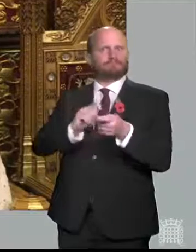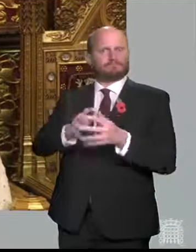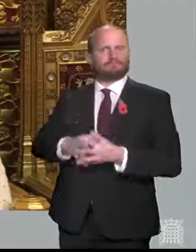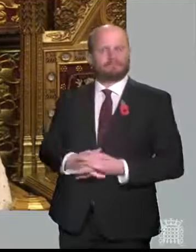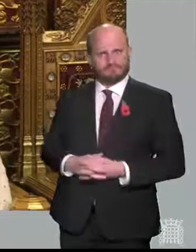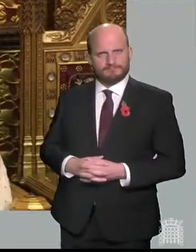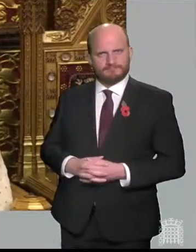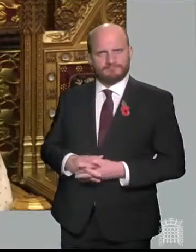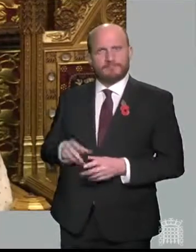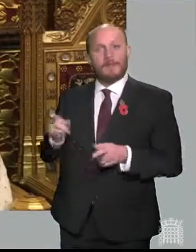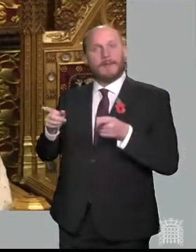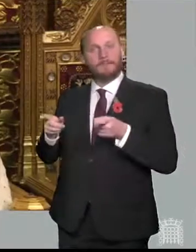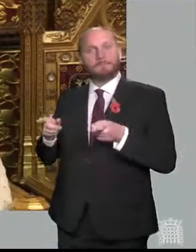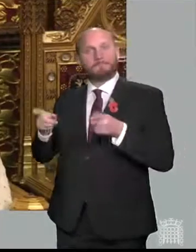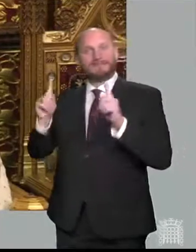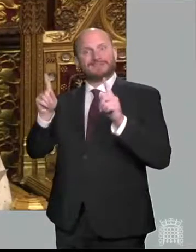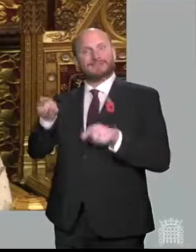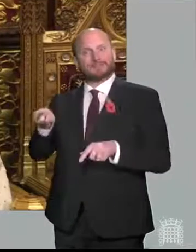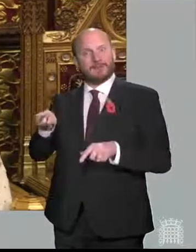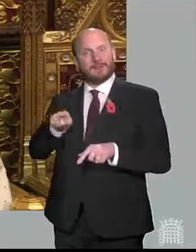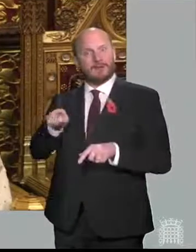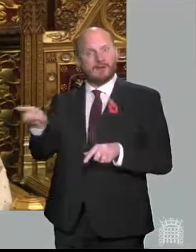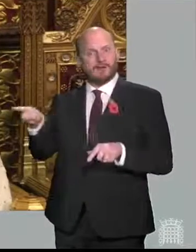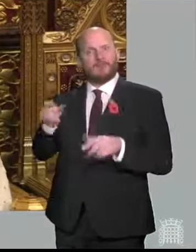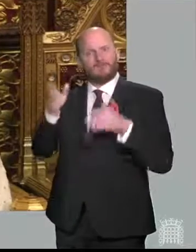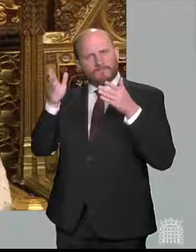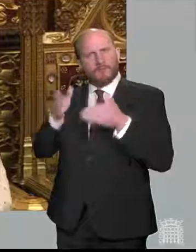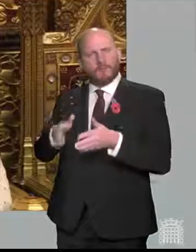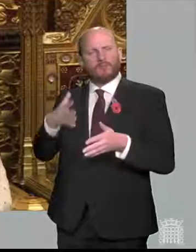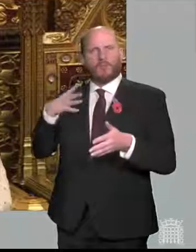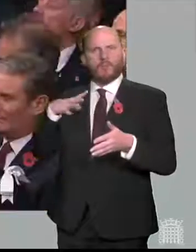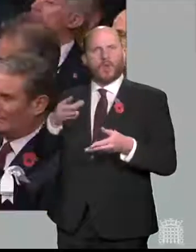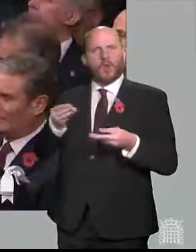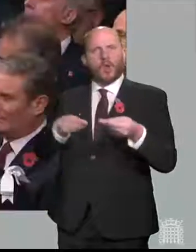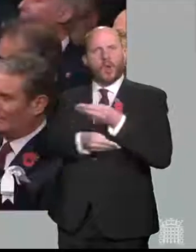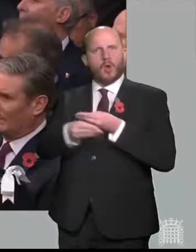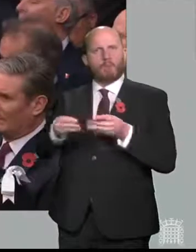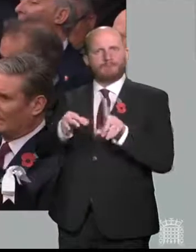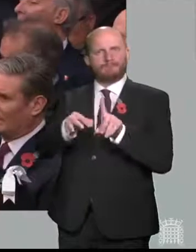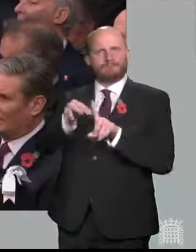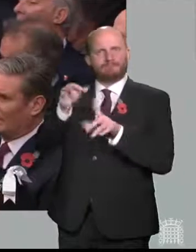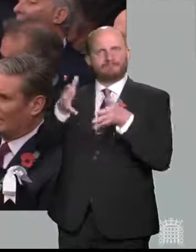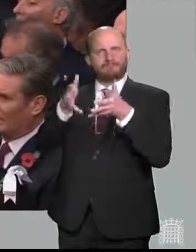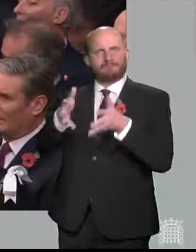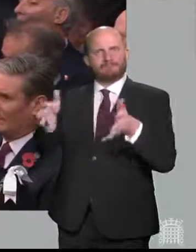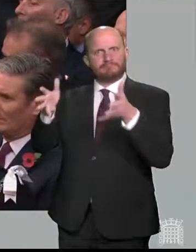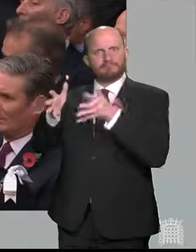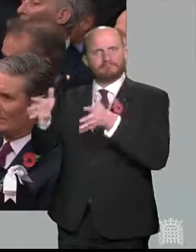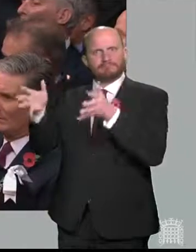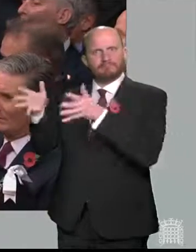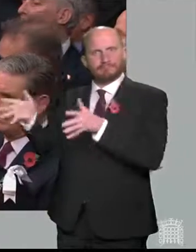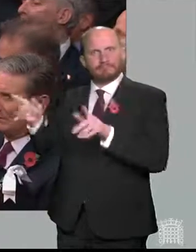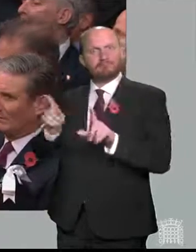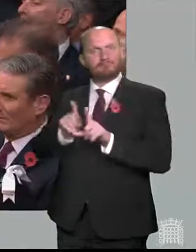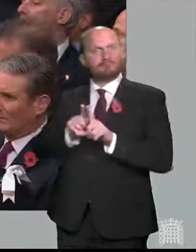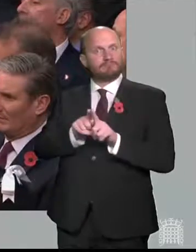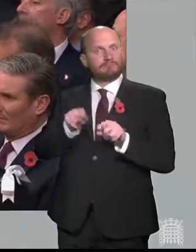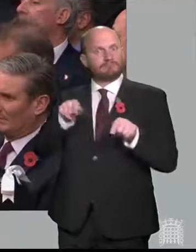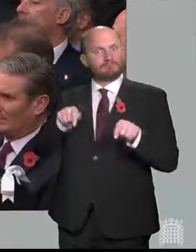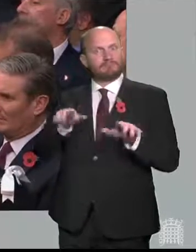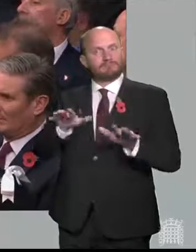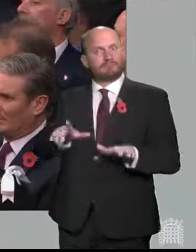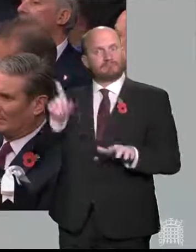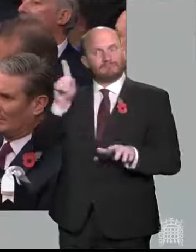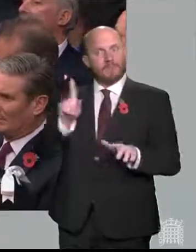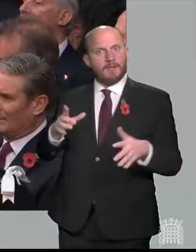My minister's focus is on increasing economic growth and safeguarding the health and security of the